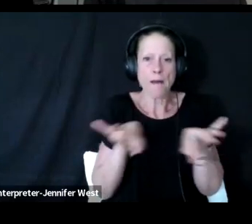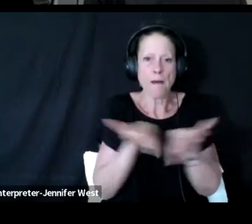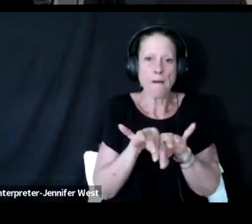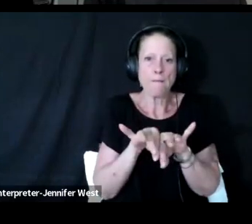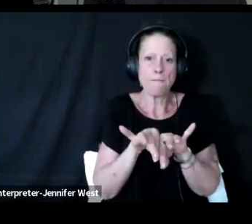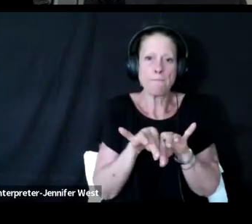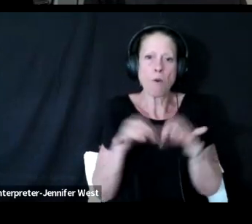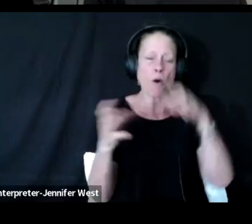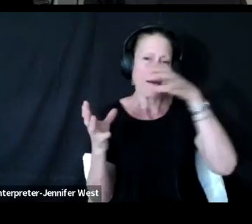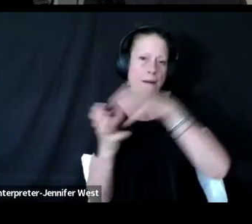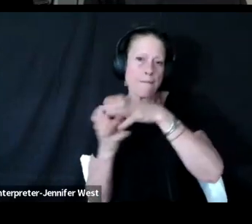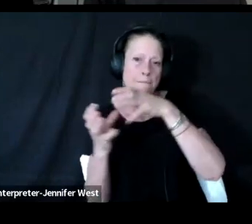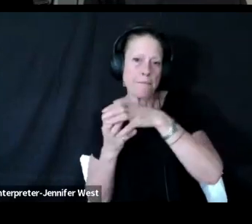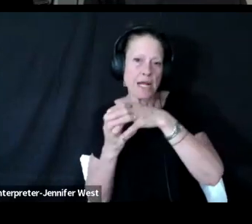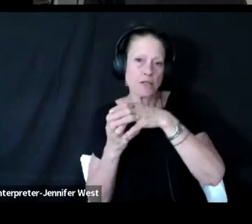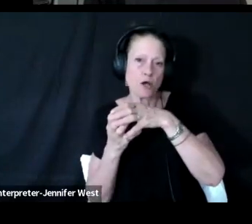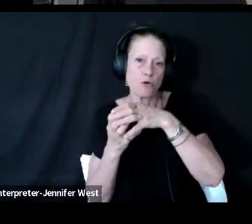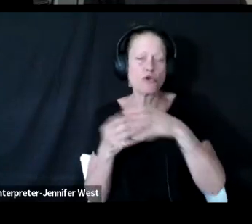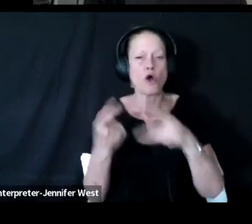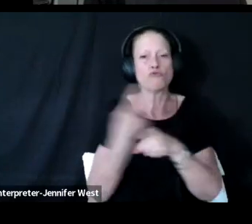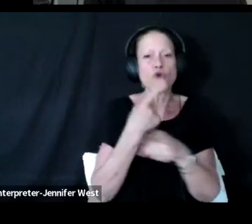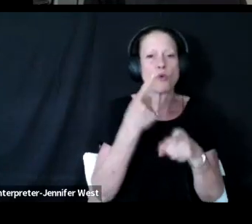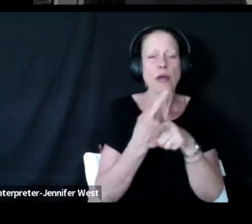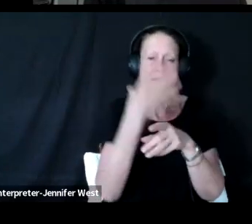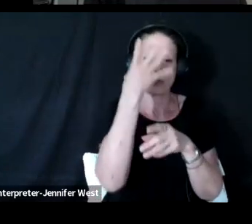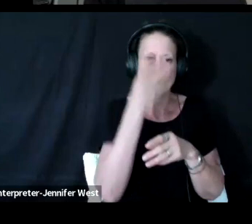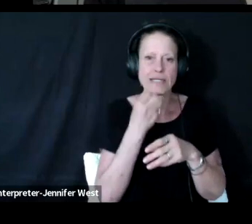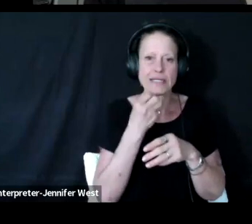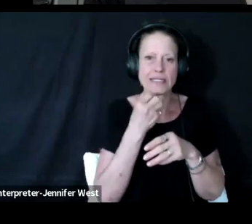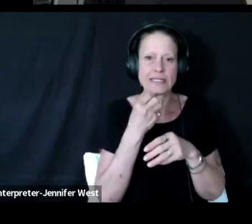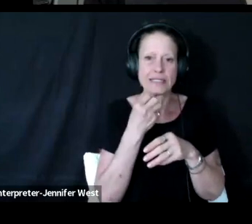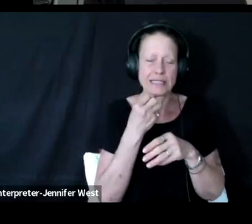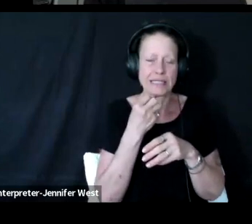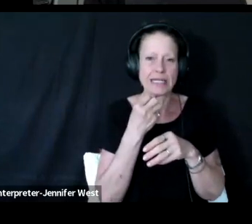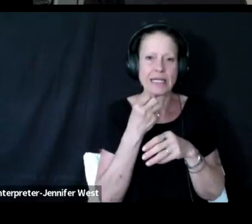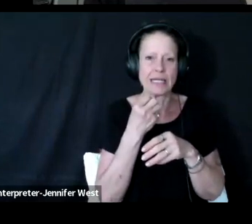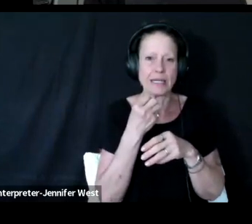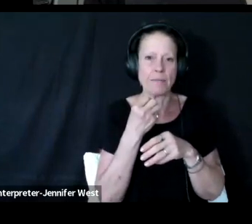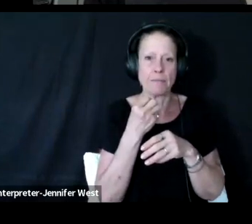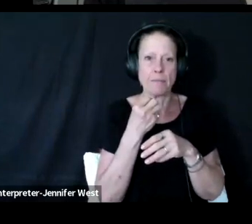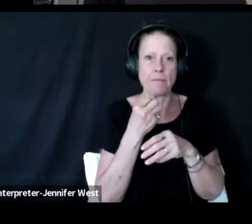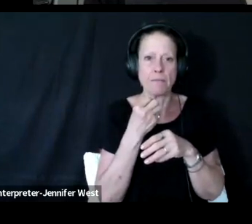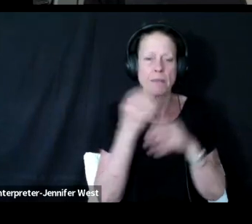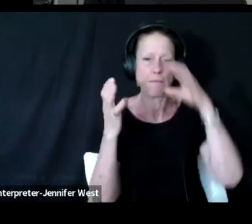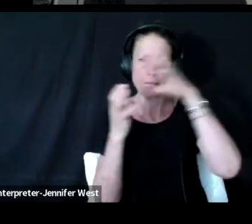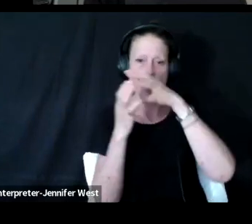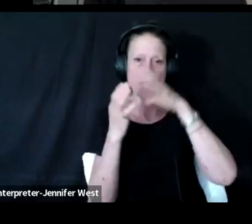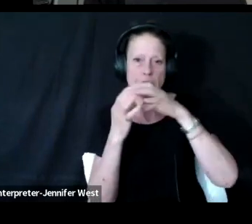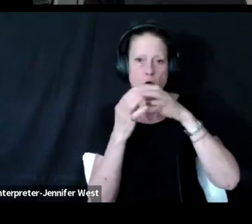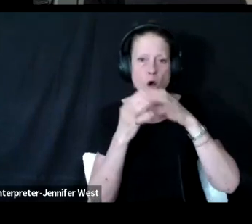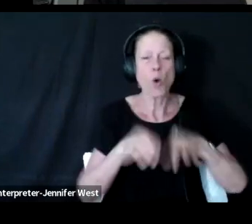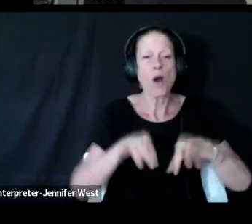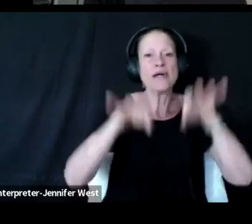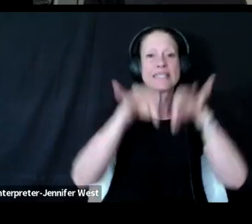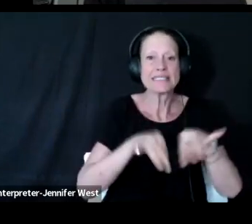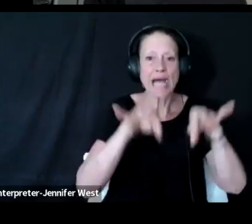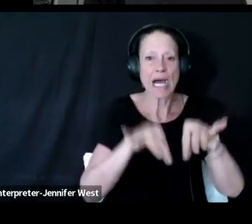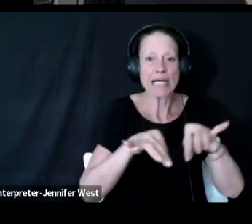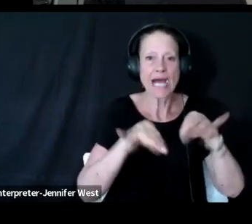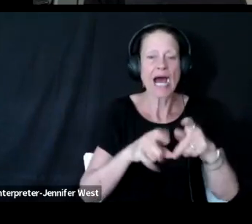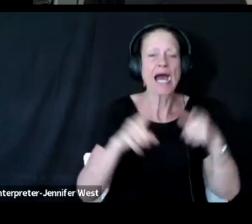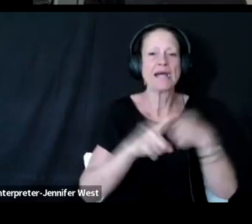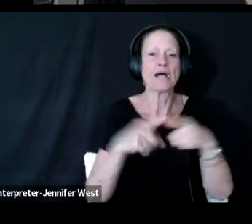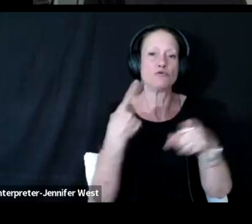the regular sleep pillows, the ones in the tie-dye and then her regular sleep pillows. And